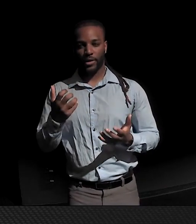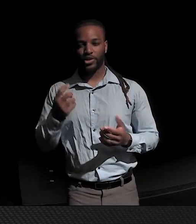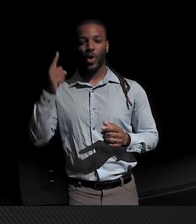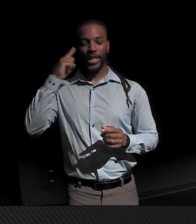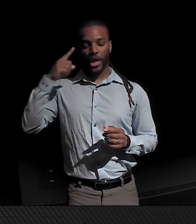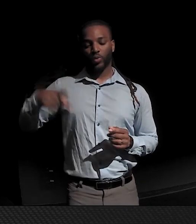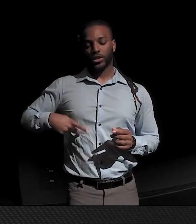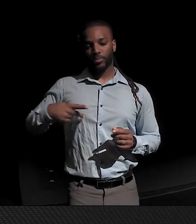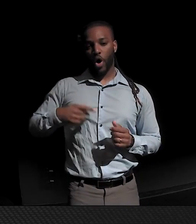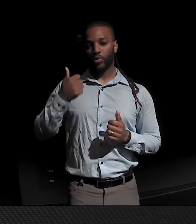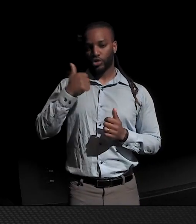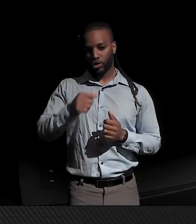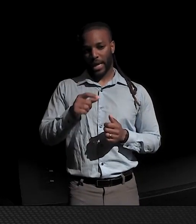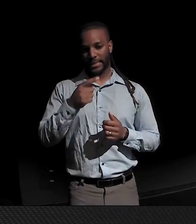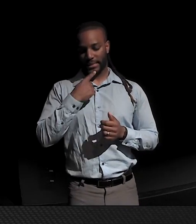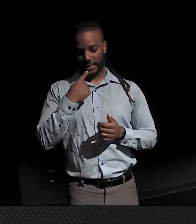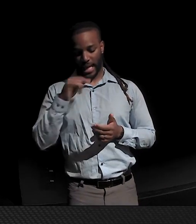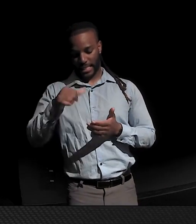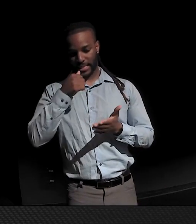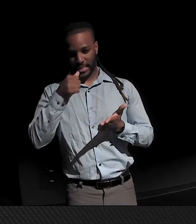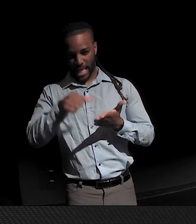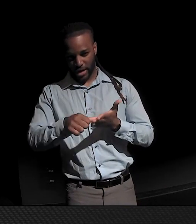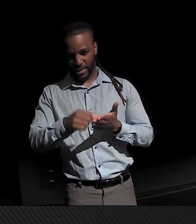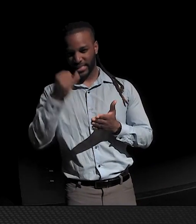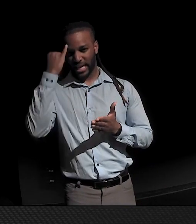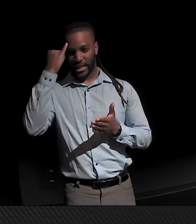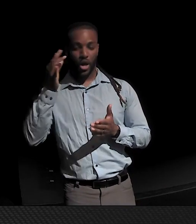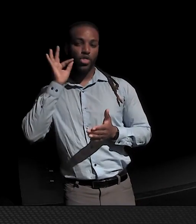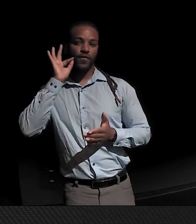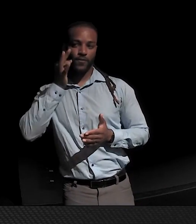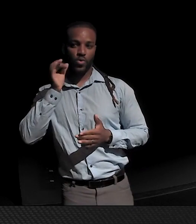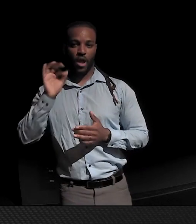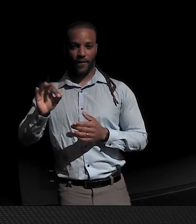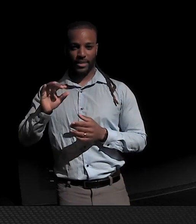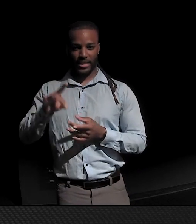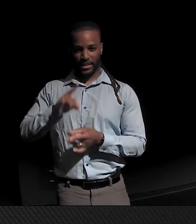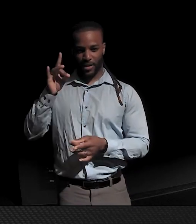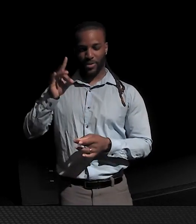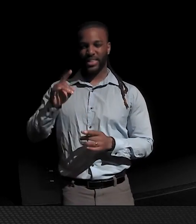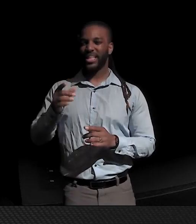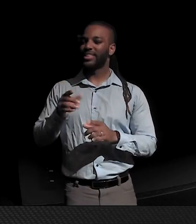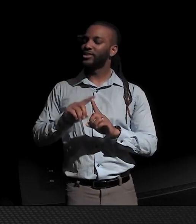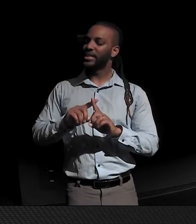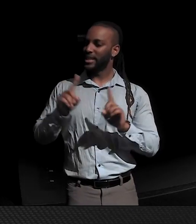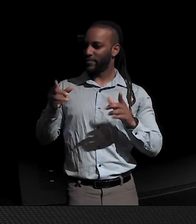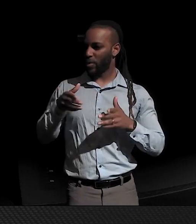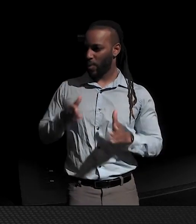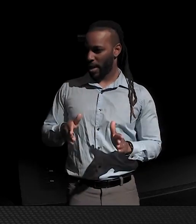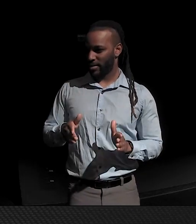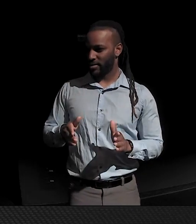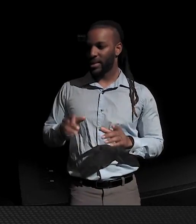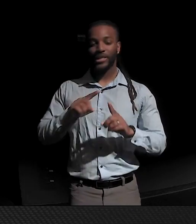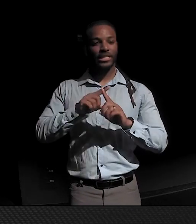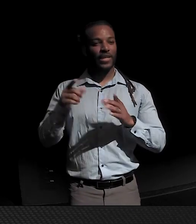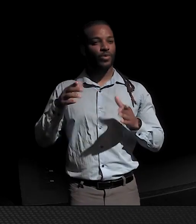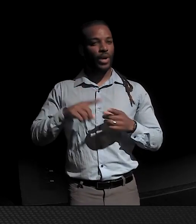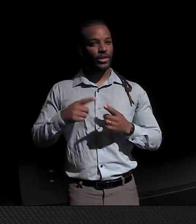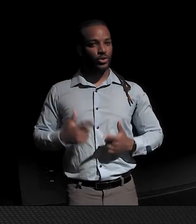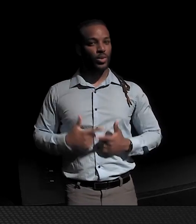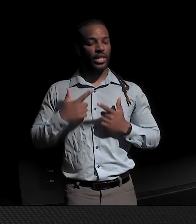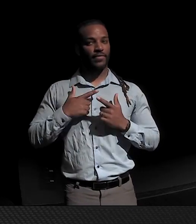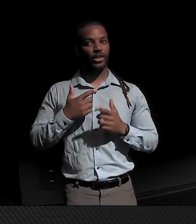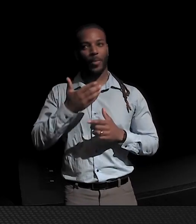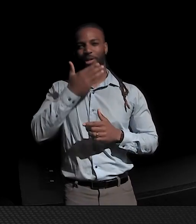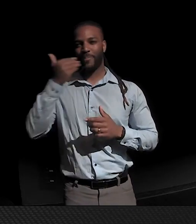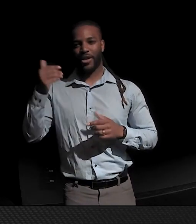Paul is trying to tell us in this idea of the fruit of the Spirit is that there's a different way. There's a different way that we can live that is so much